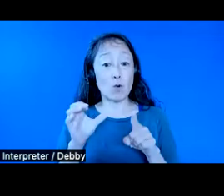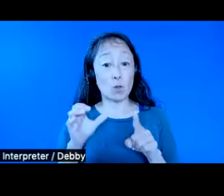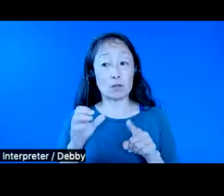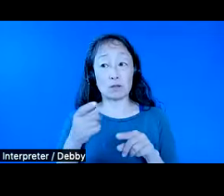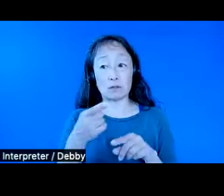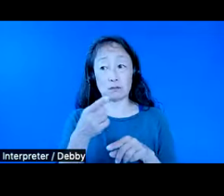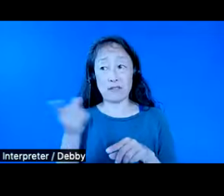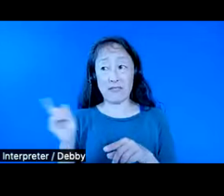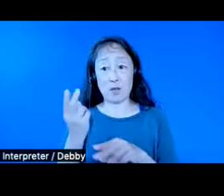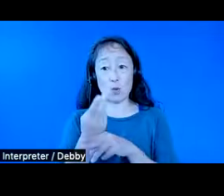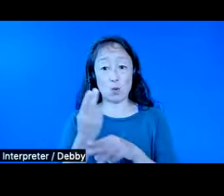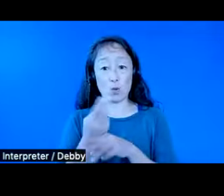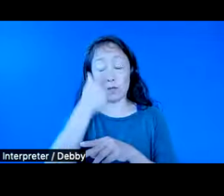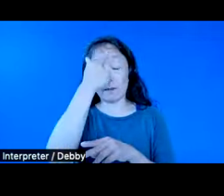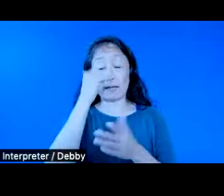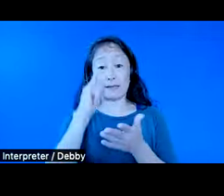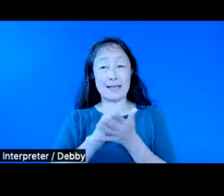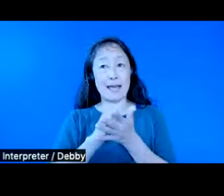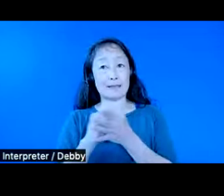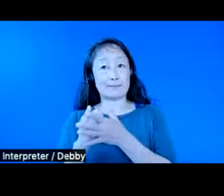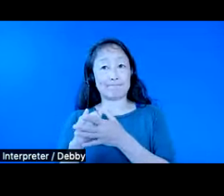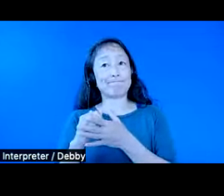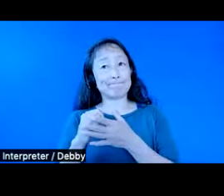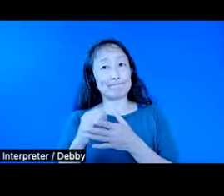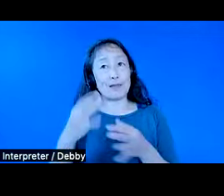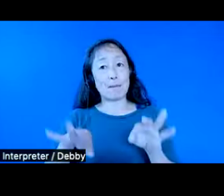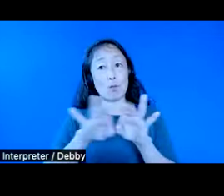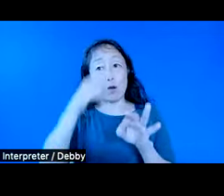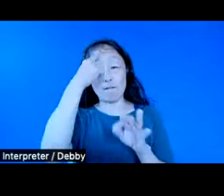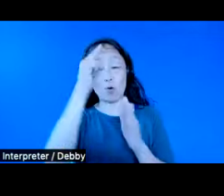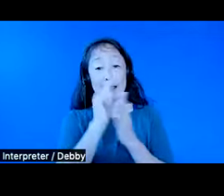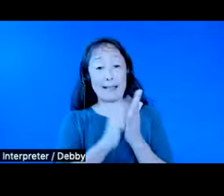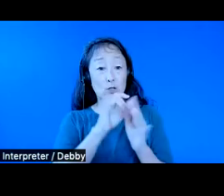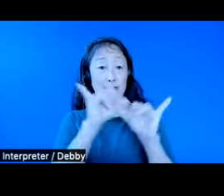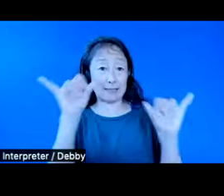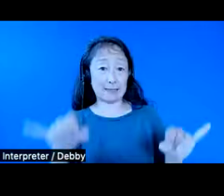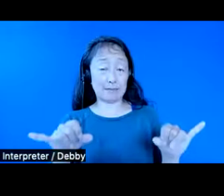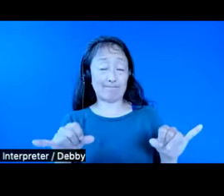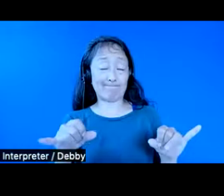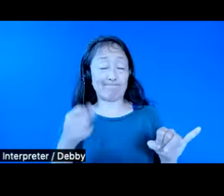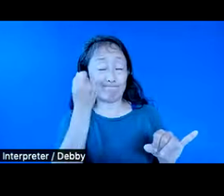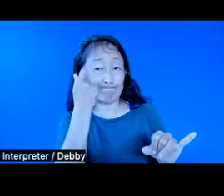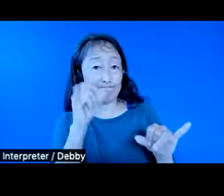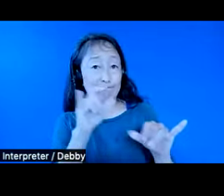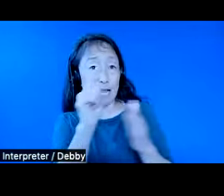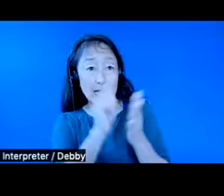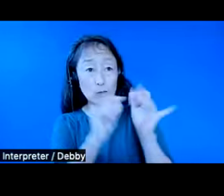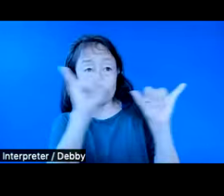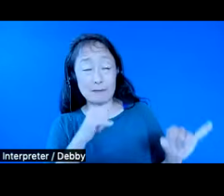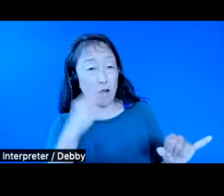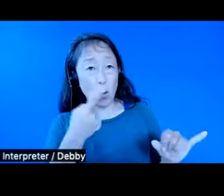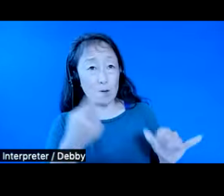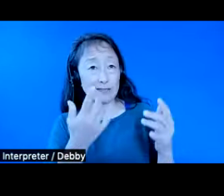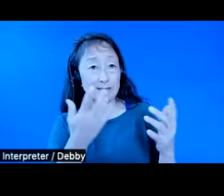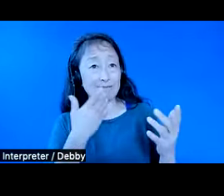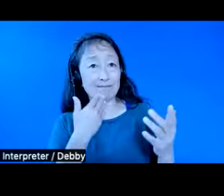the legal system that doesn't always work for Native folks. Again, the circumstances of the assault, again,